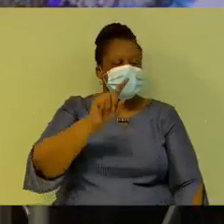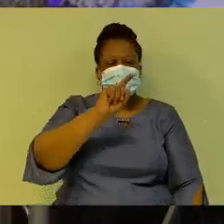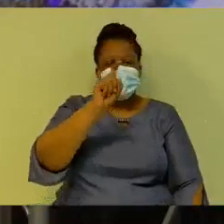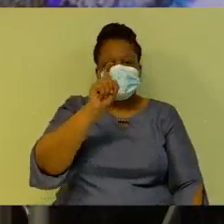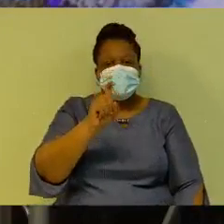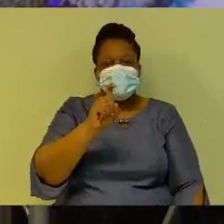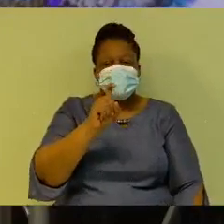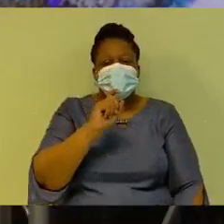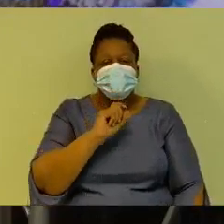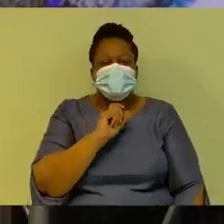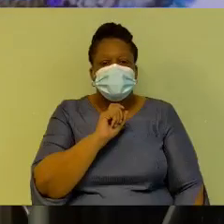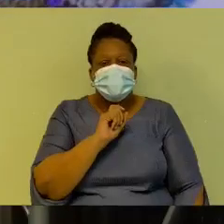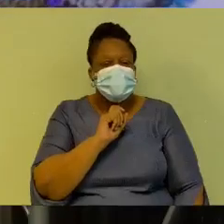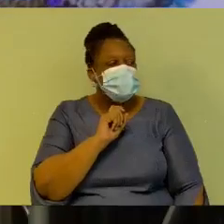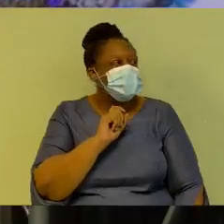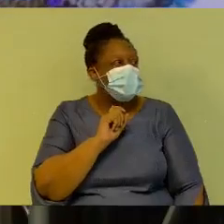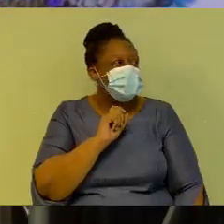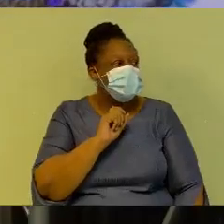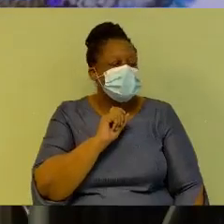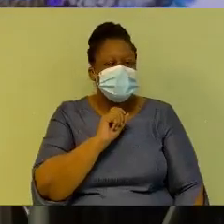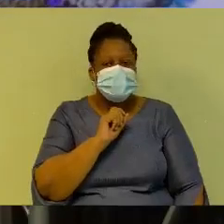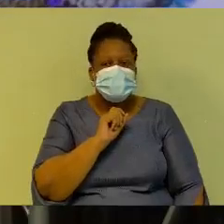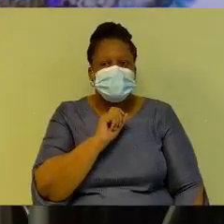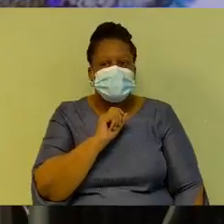Nevis Observer newspaper.